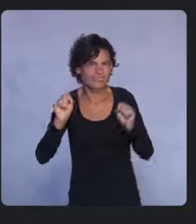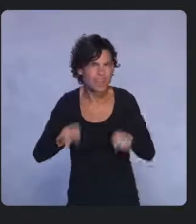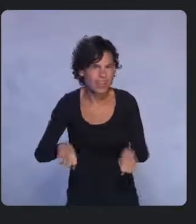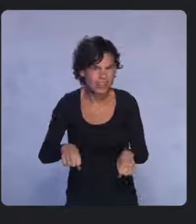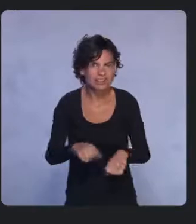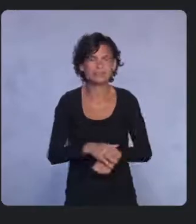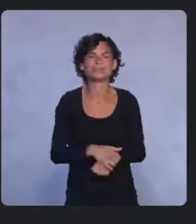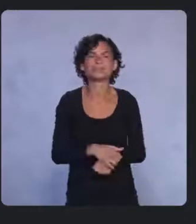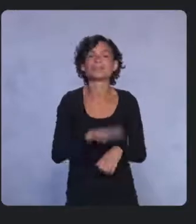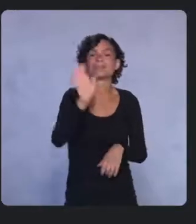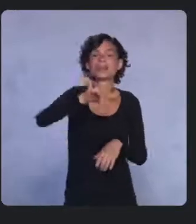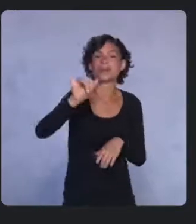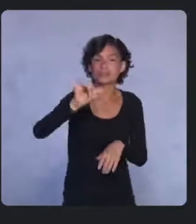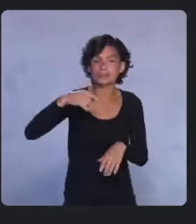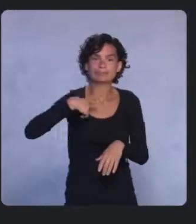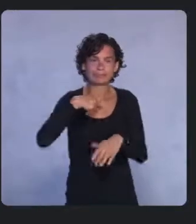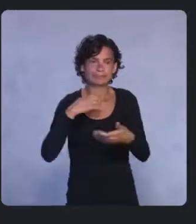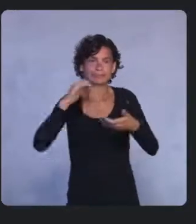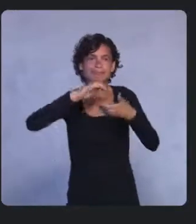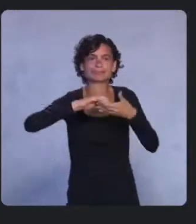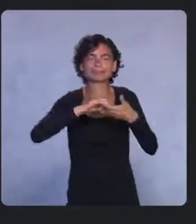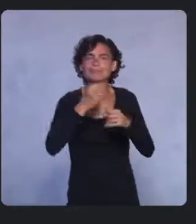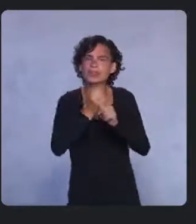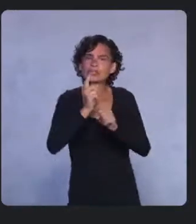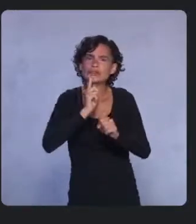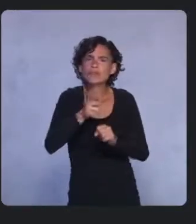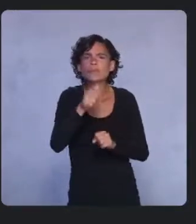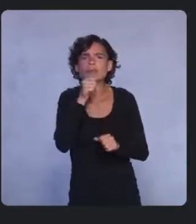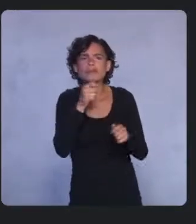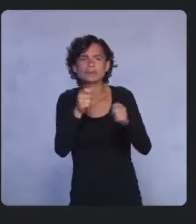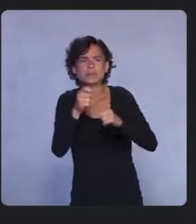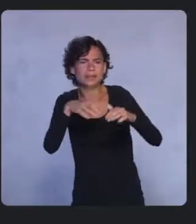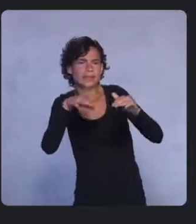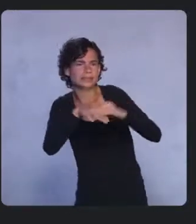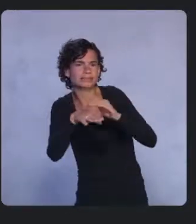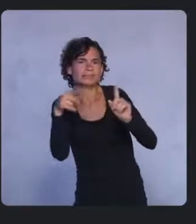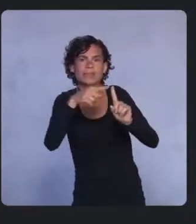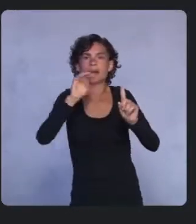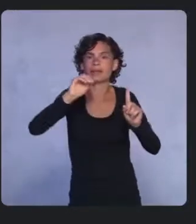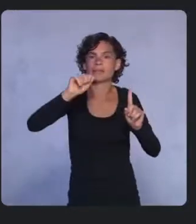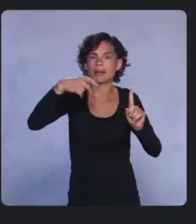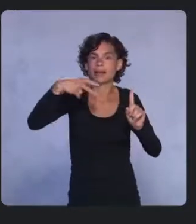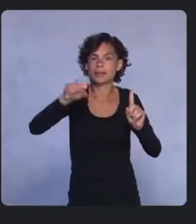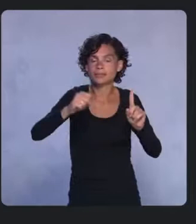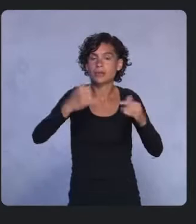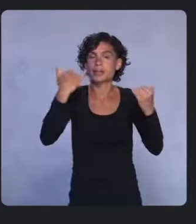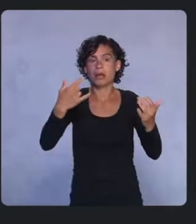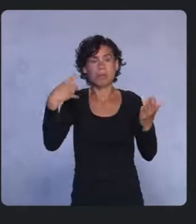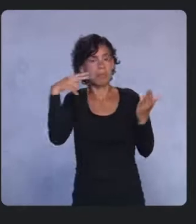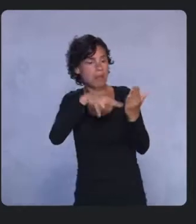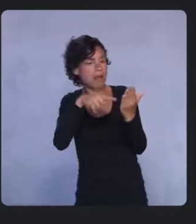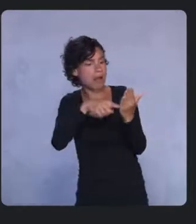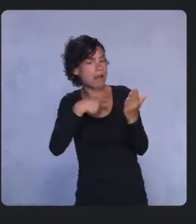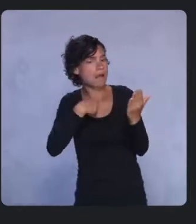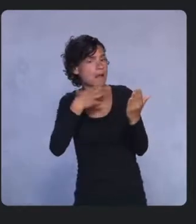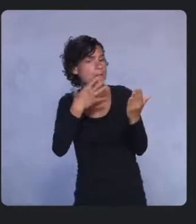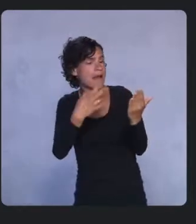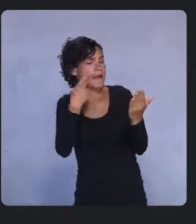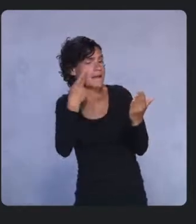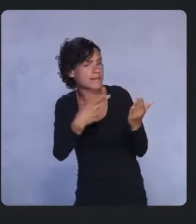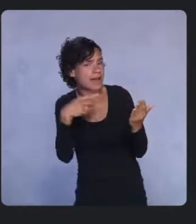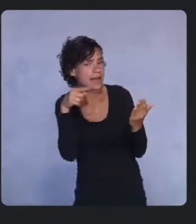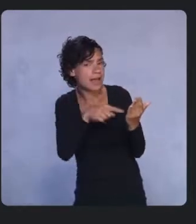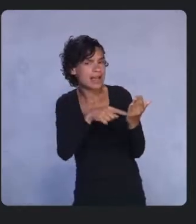We're also working to make privacy controls more accessible in Maps. Now, when you see places you visited in your timeline, we'll remind you